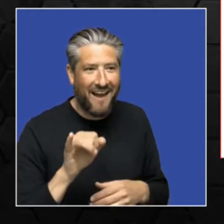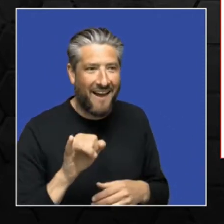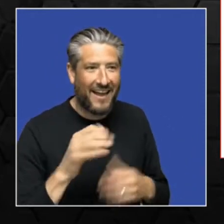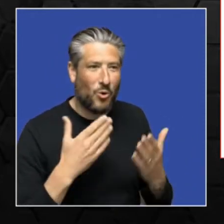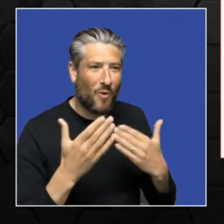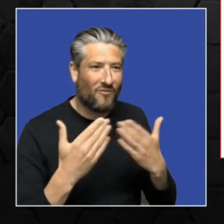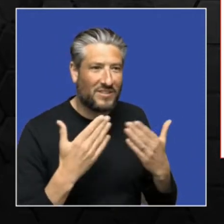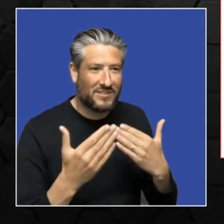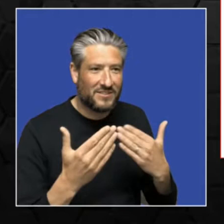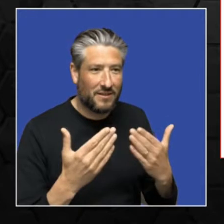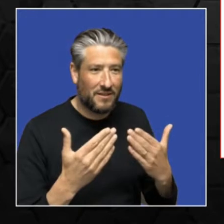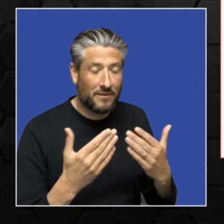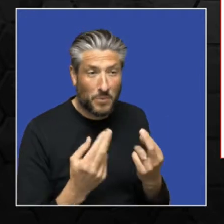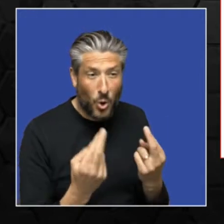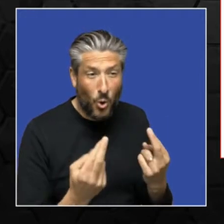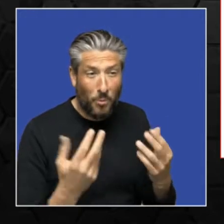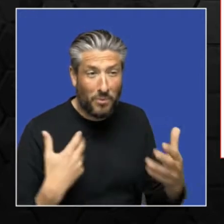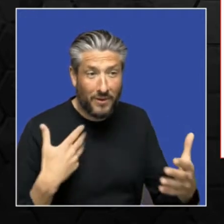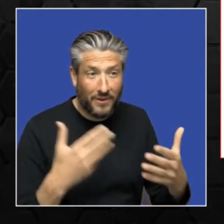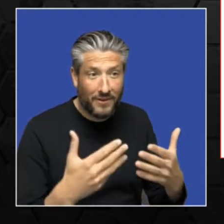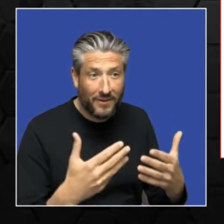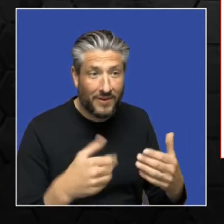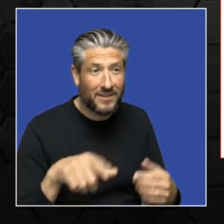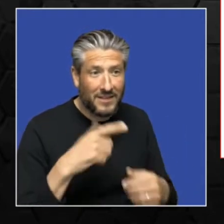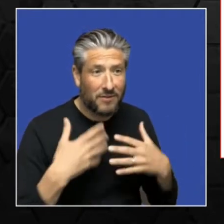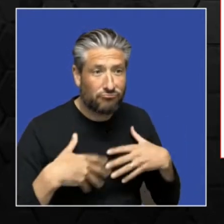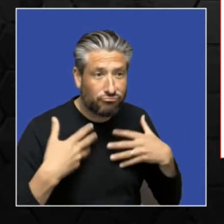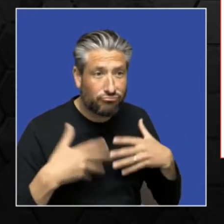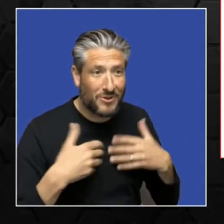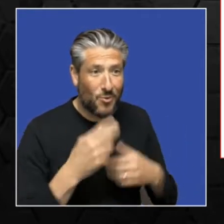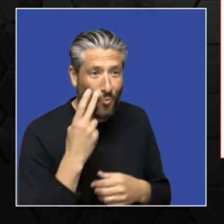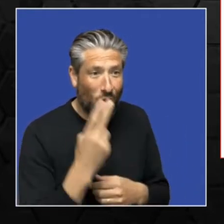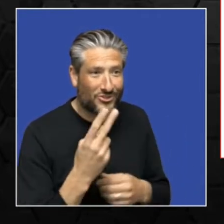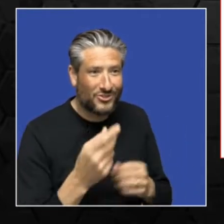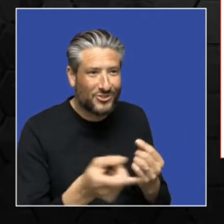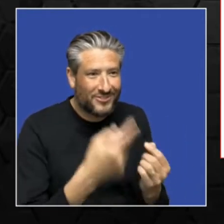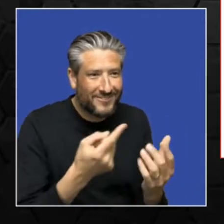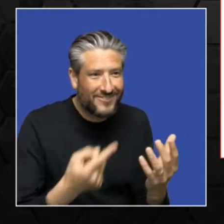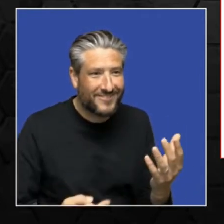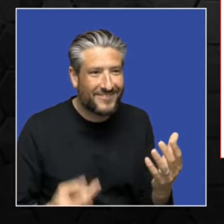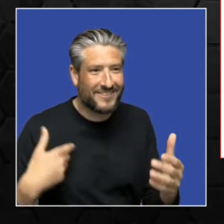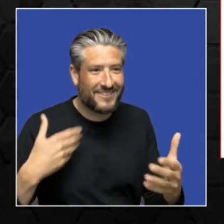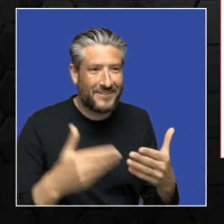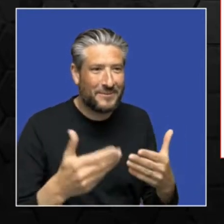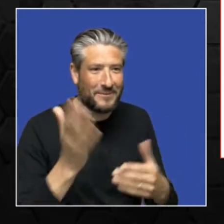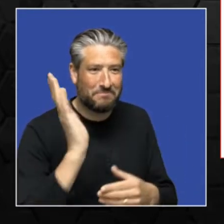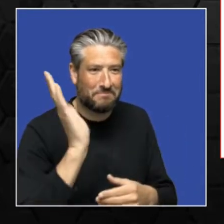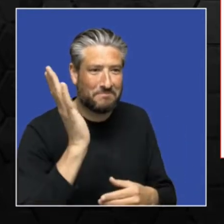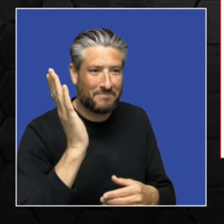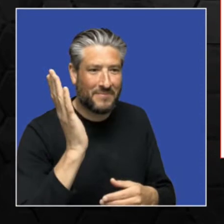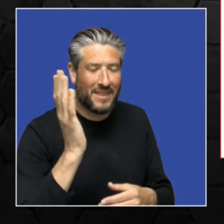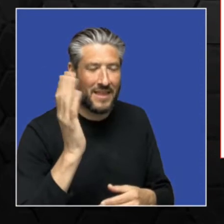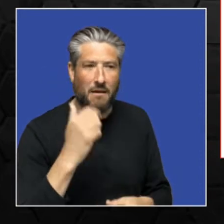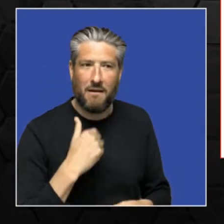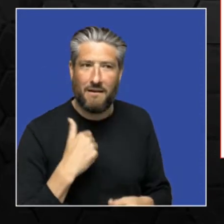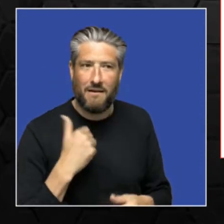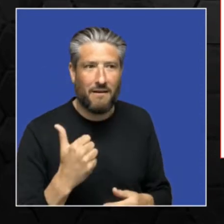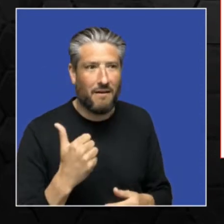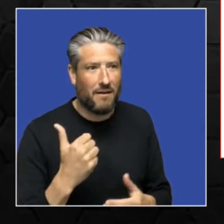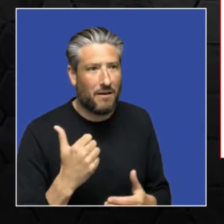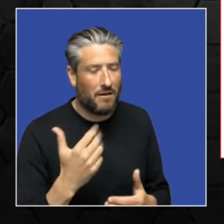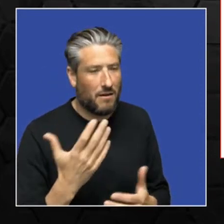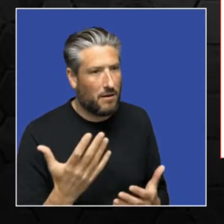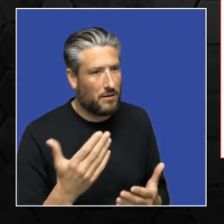hope you've enjoyed them. I was fortunate to watch some of the sessions that took part